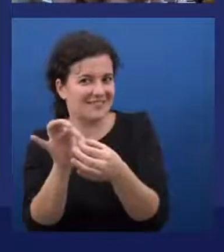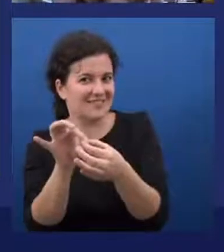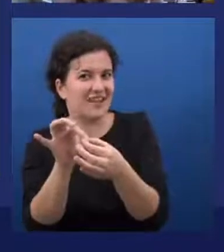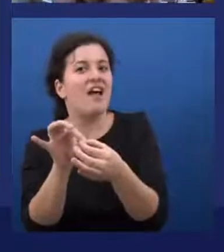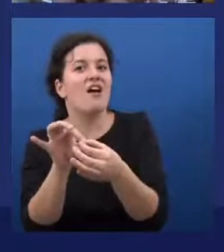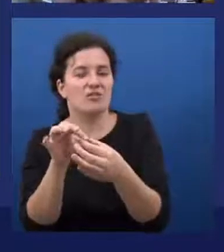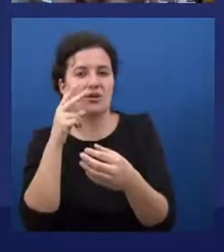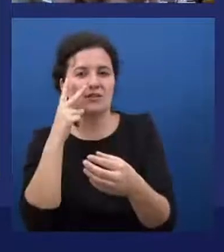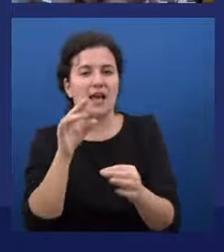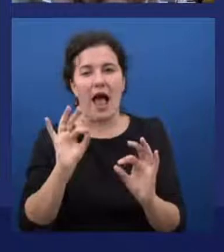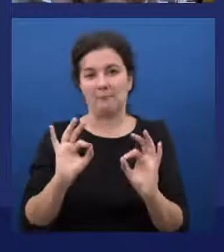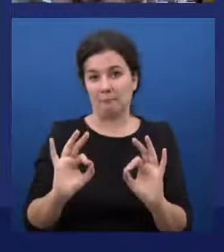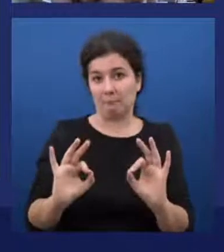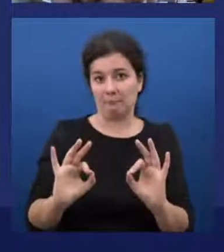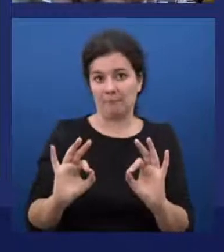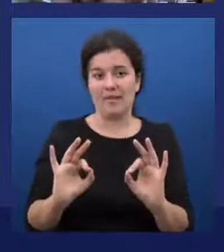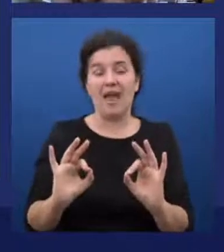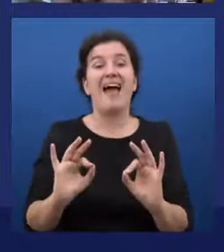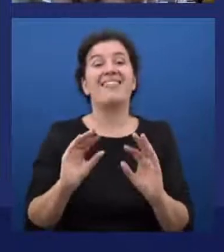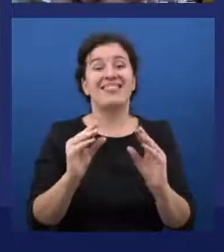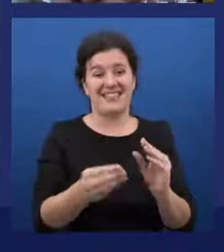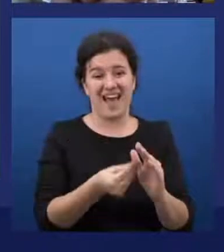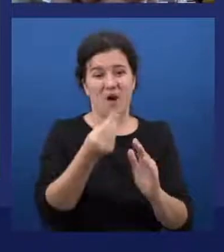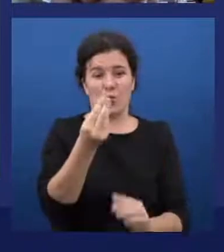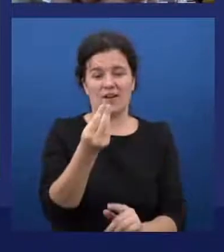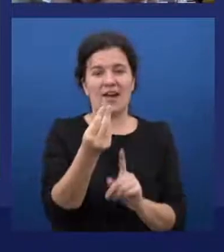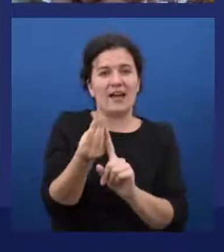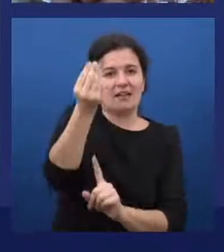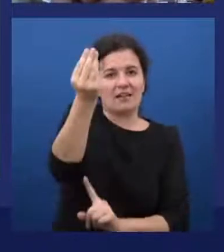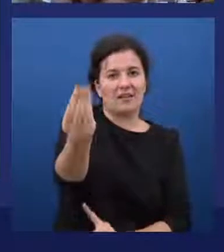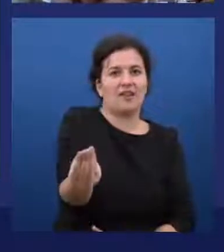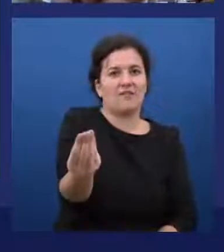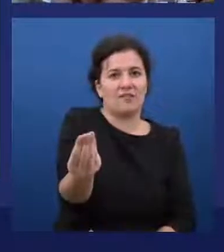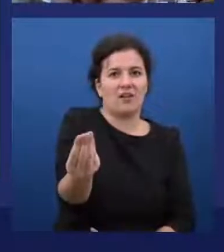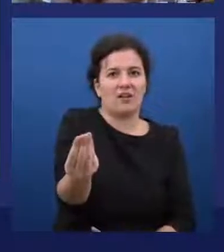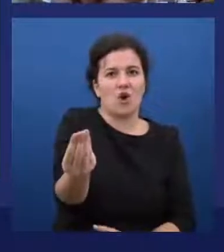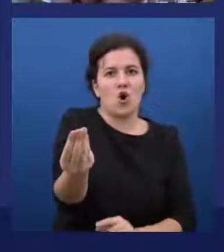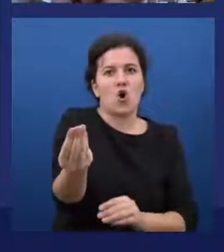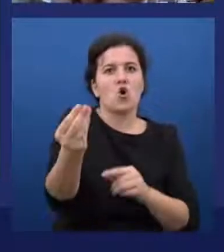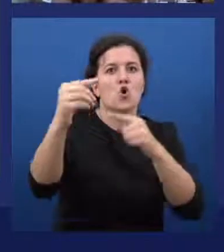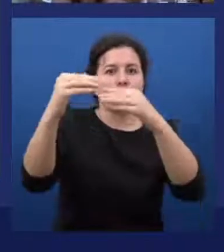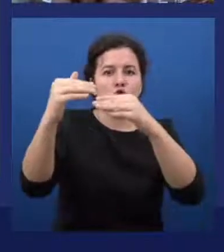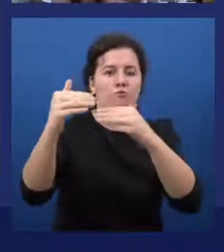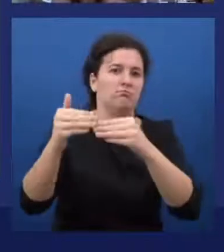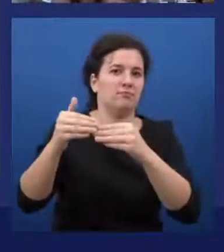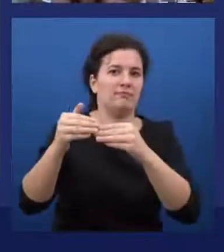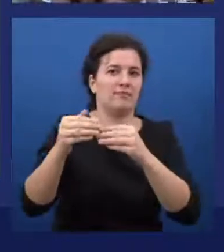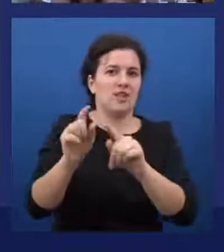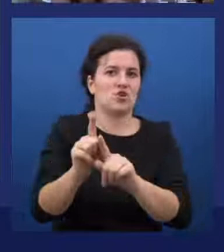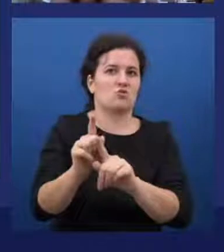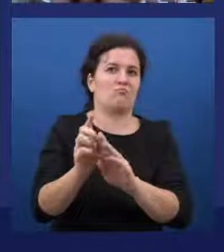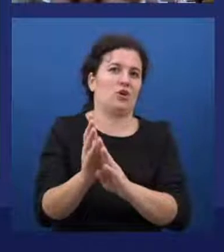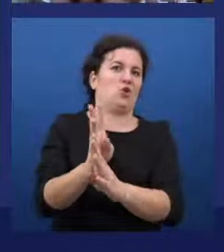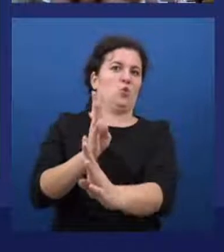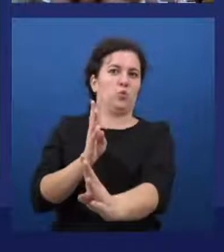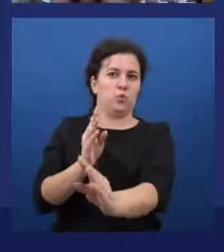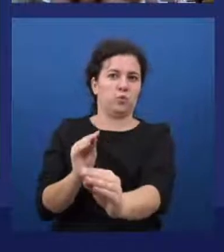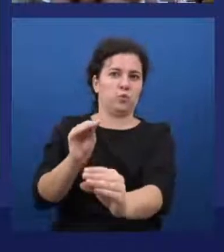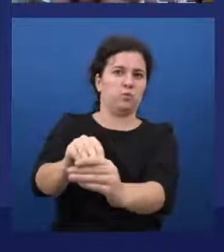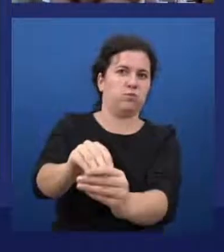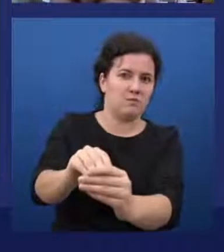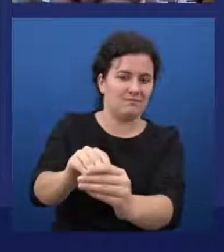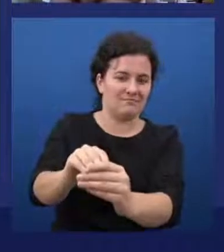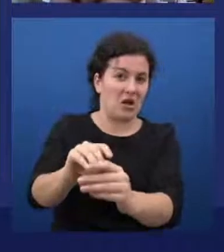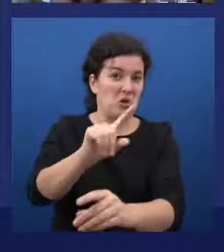convenient. I'm passing it to the queue, and then the function will send